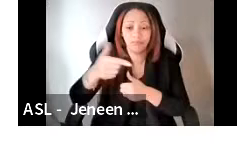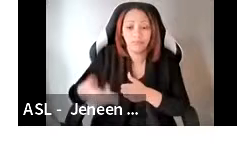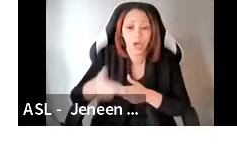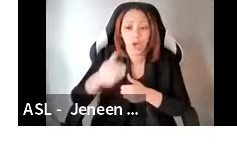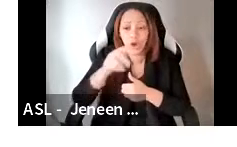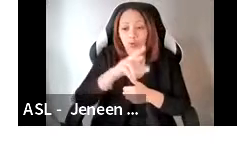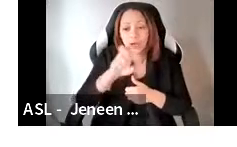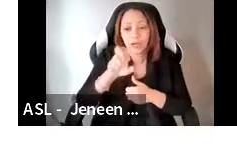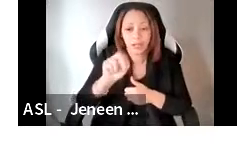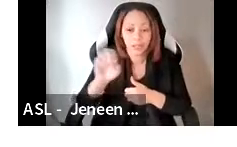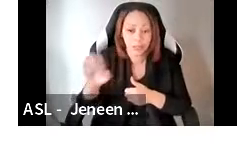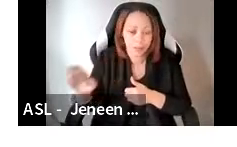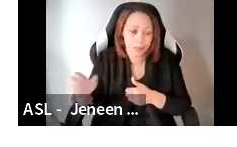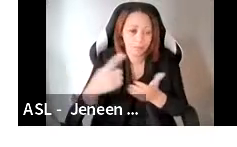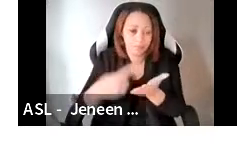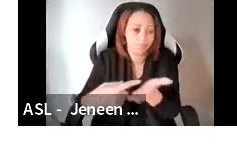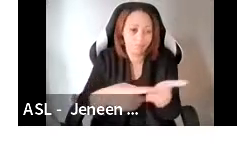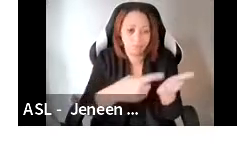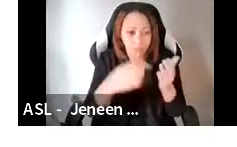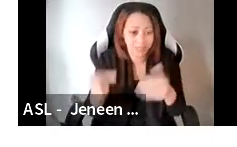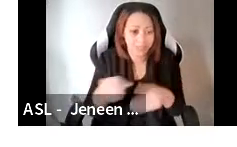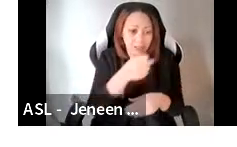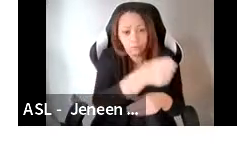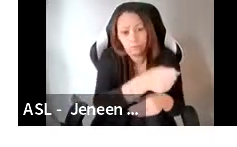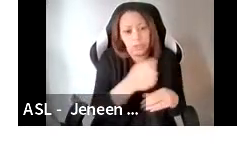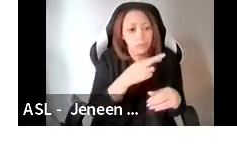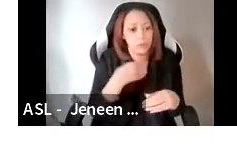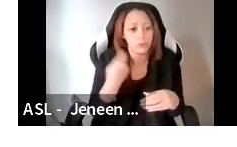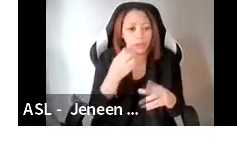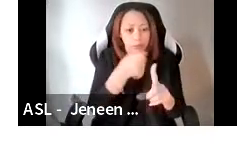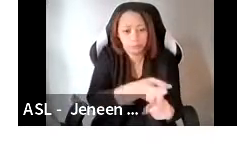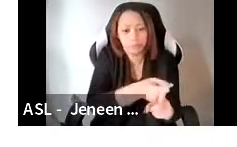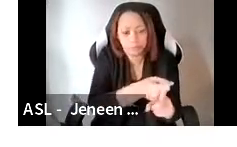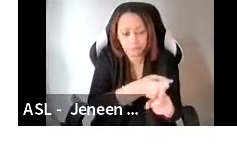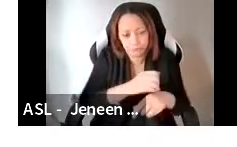to talk about the Displacement Risk Index.